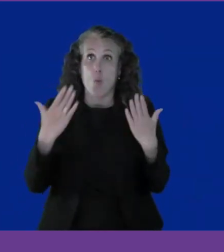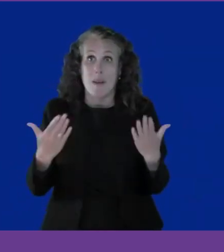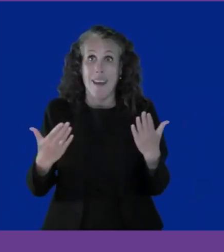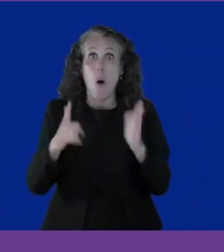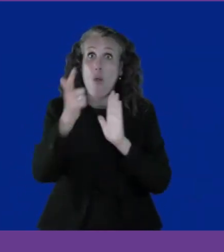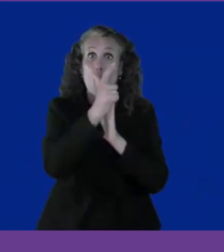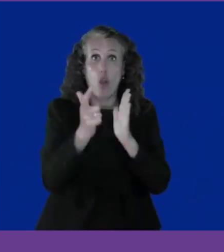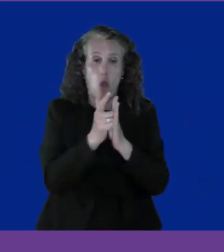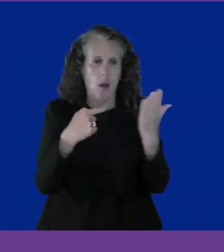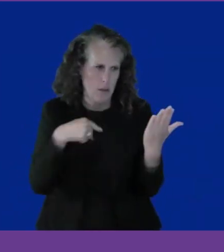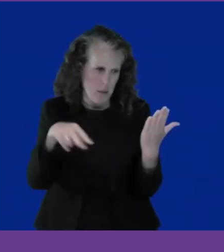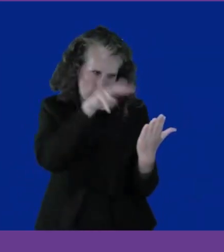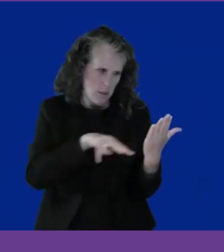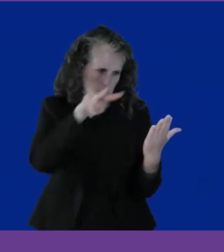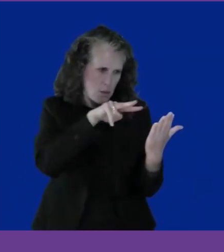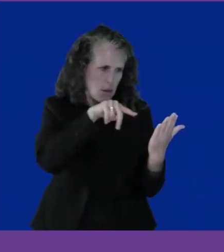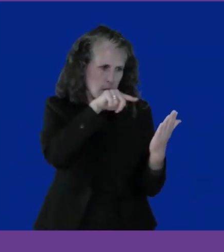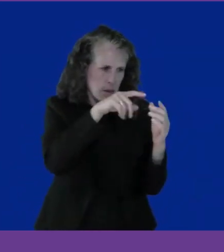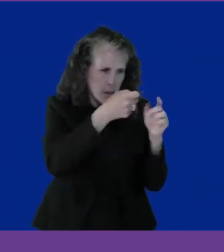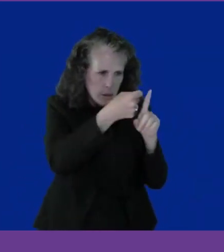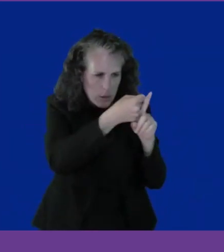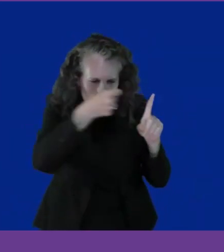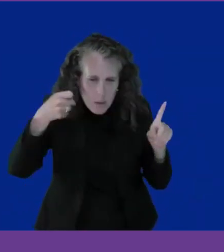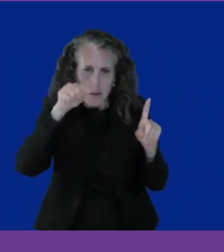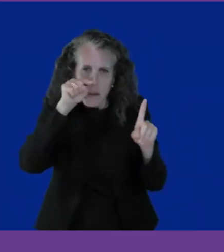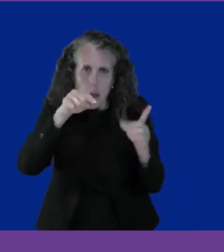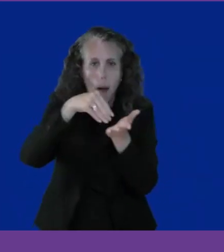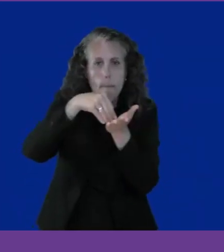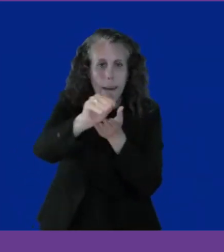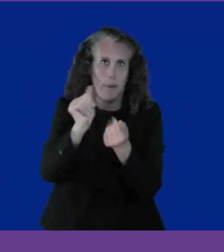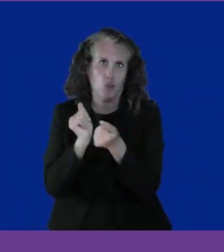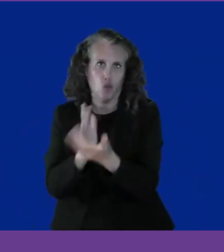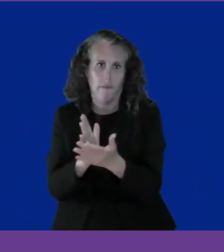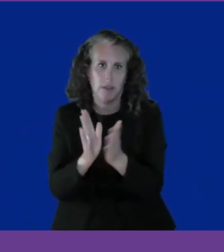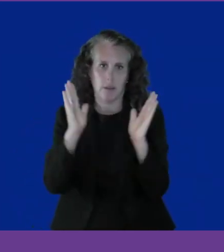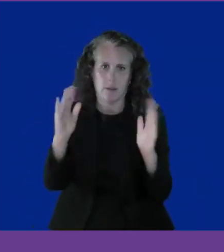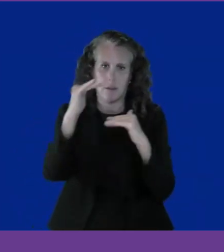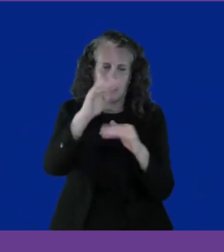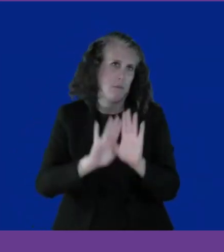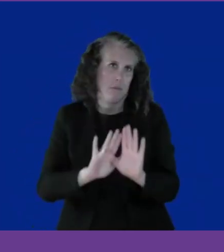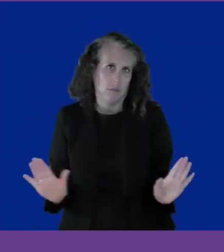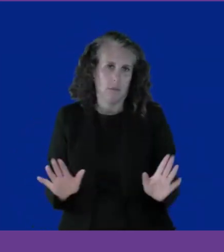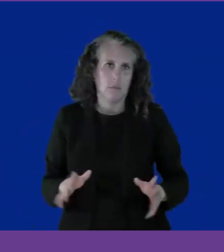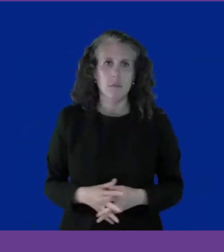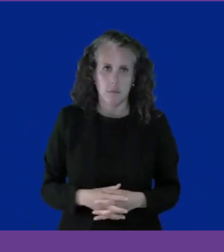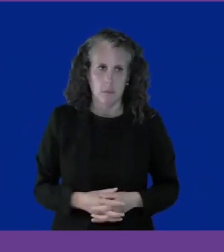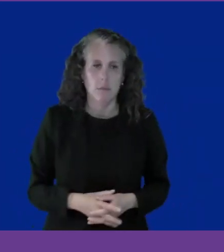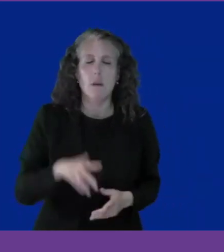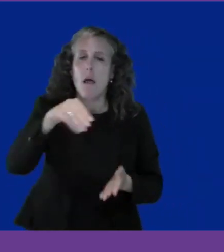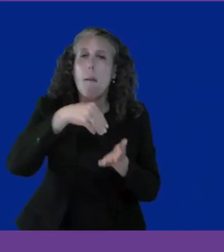legislation on payment services, which revises the current Payment Services